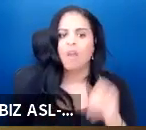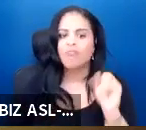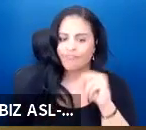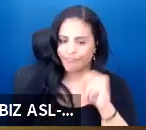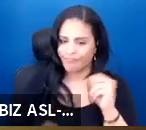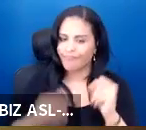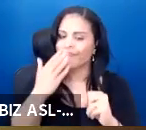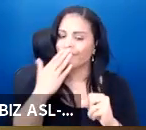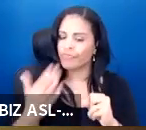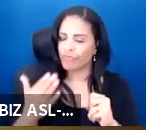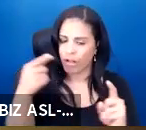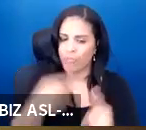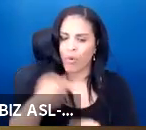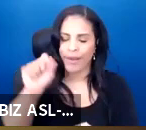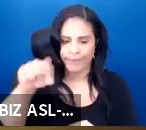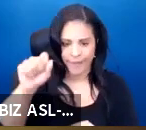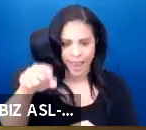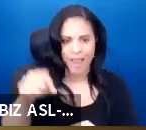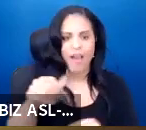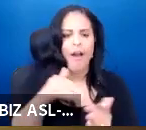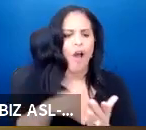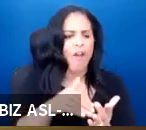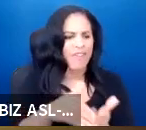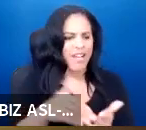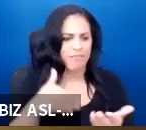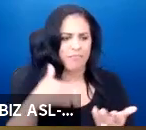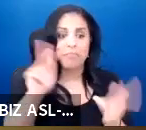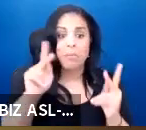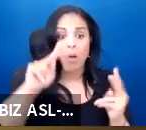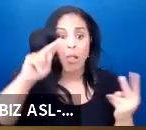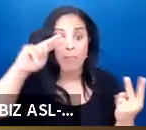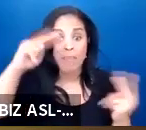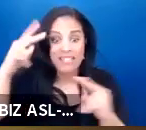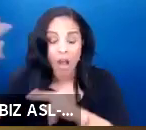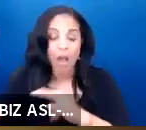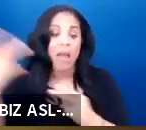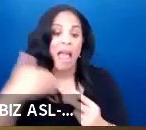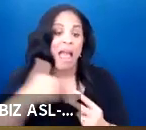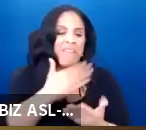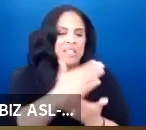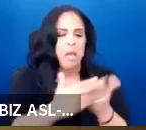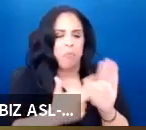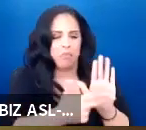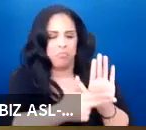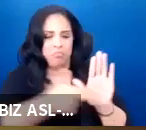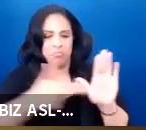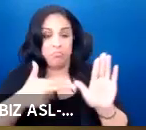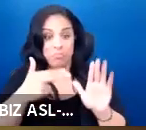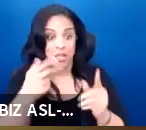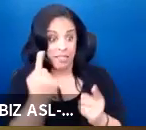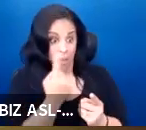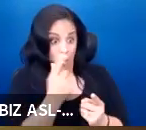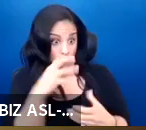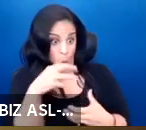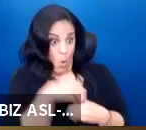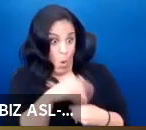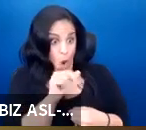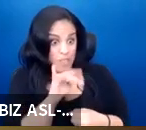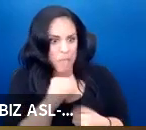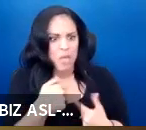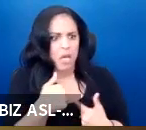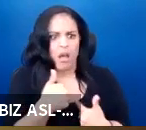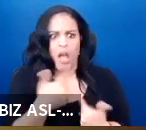good point, is I think there's often a misunderstanding or stigma of, you know, someone with autism doesn't want to be touched, doesn't want to be